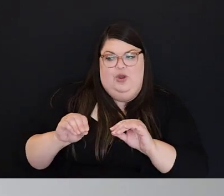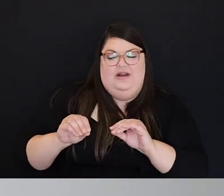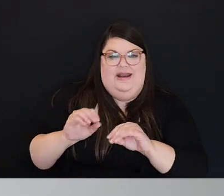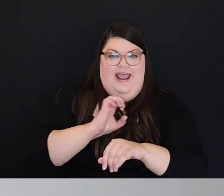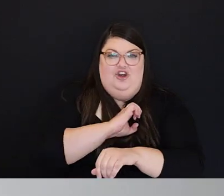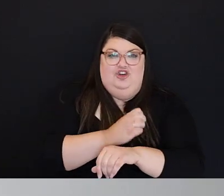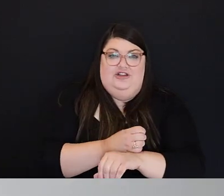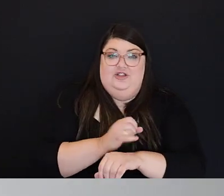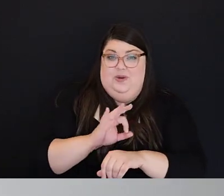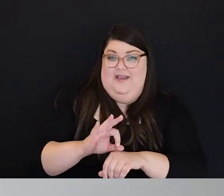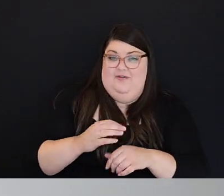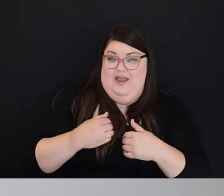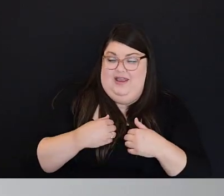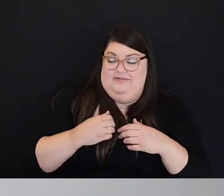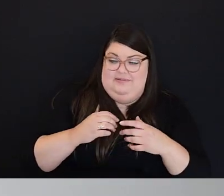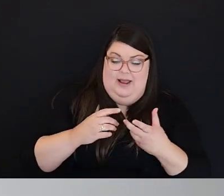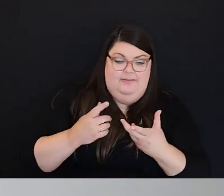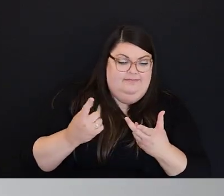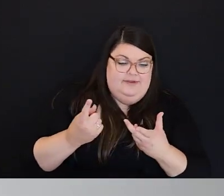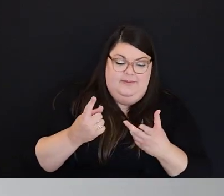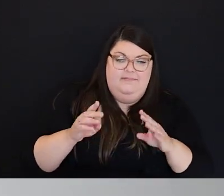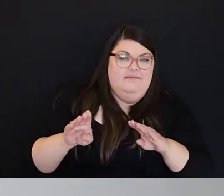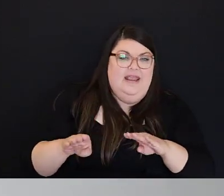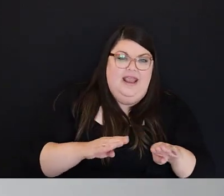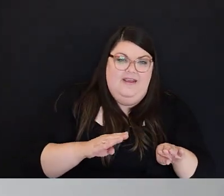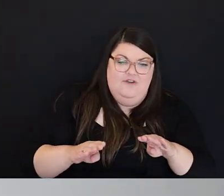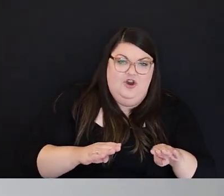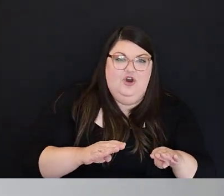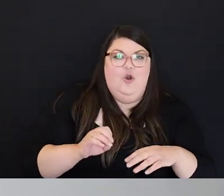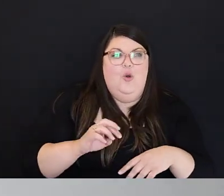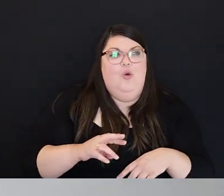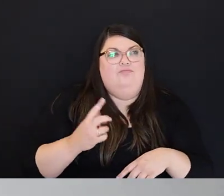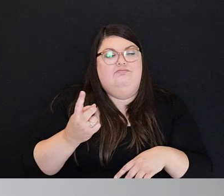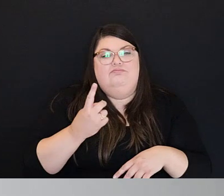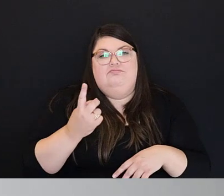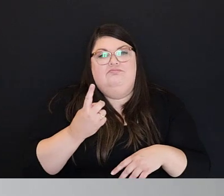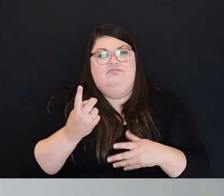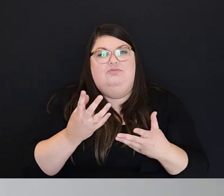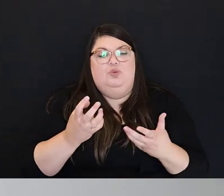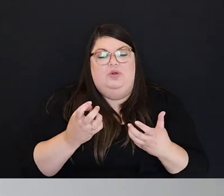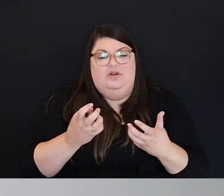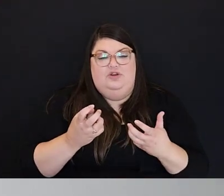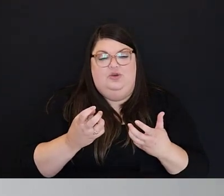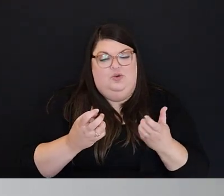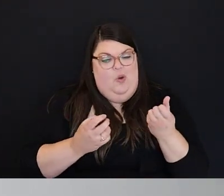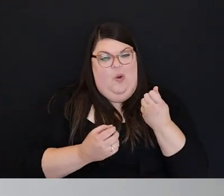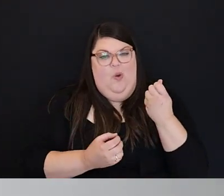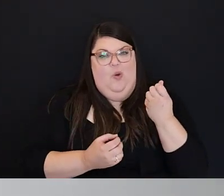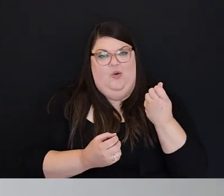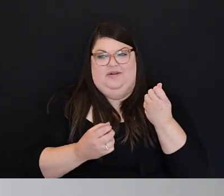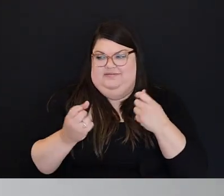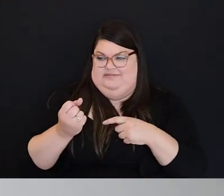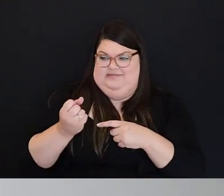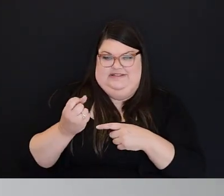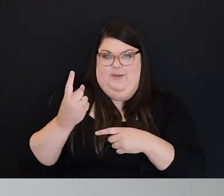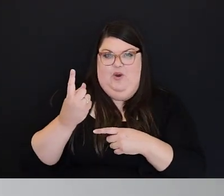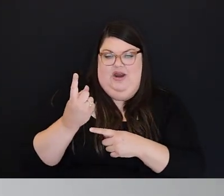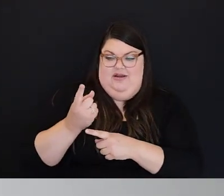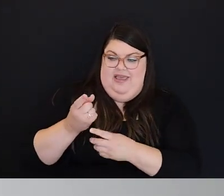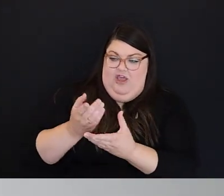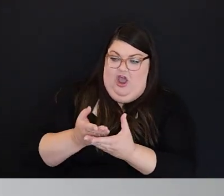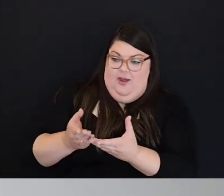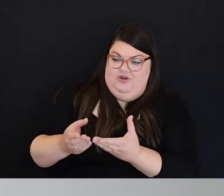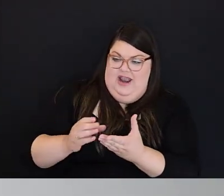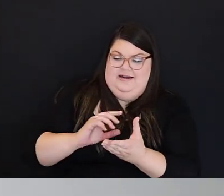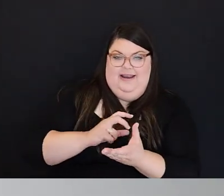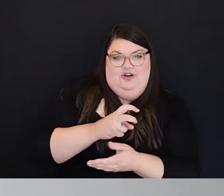was a behavior or if there was something that I wanted to have held for me. The